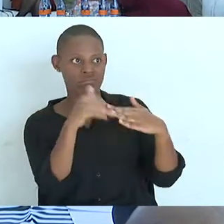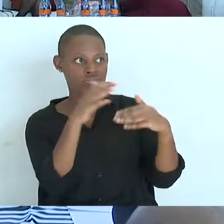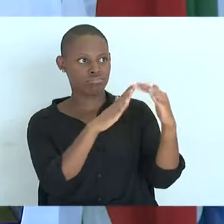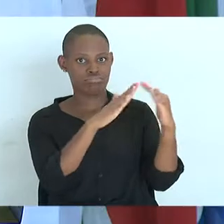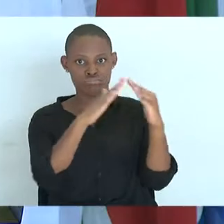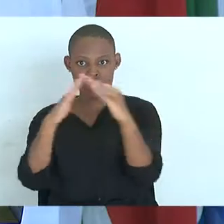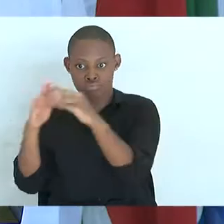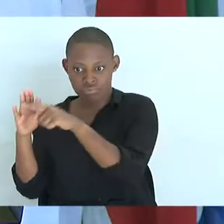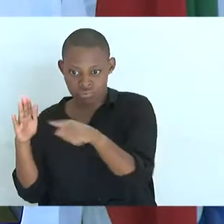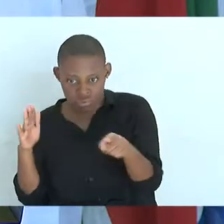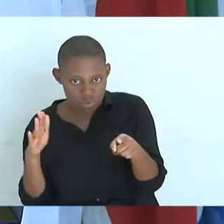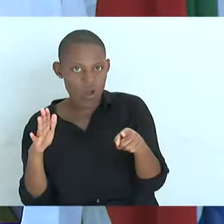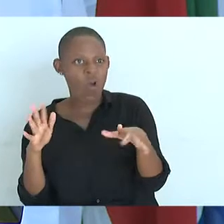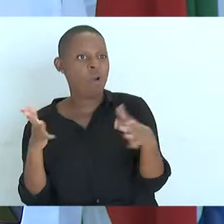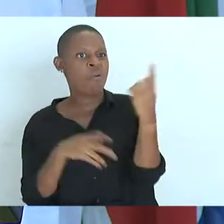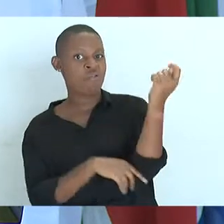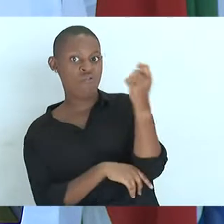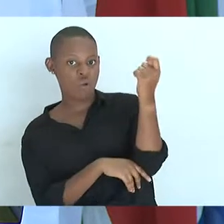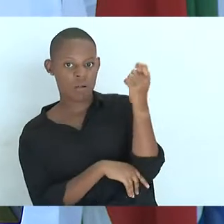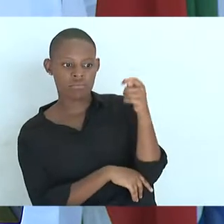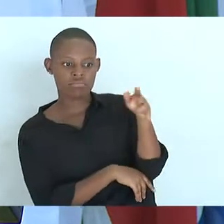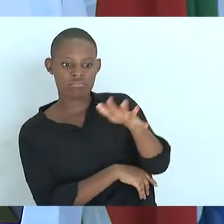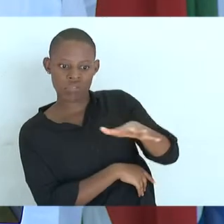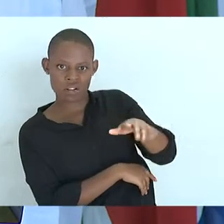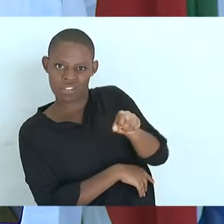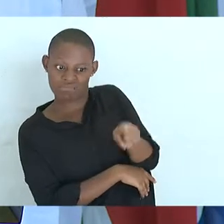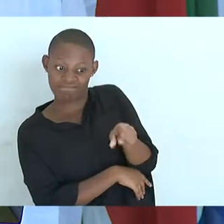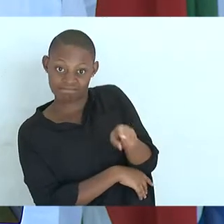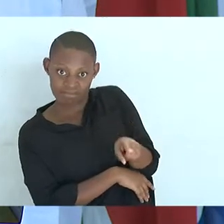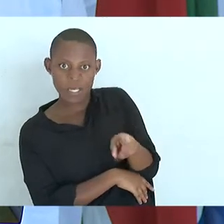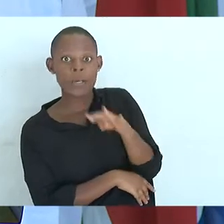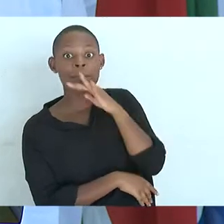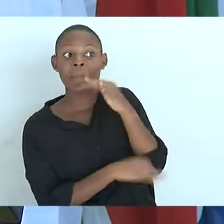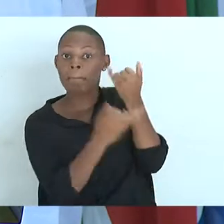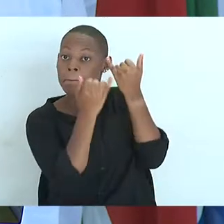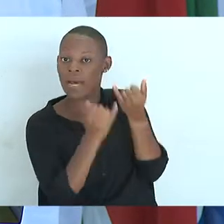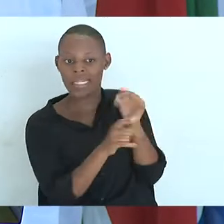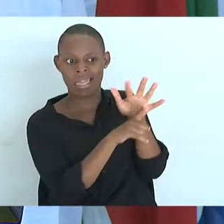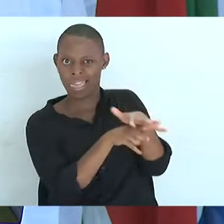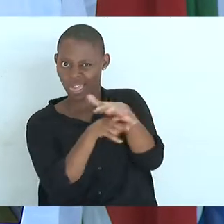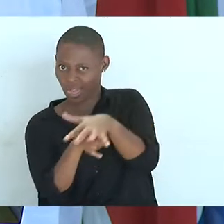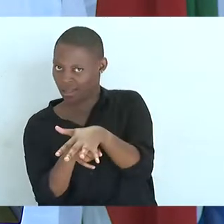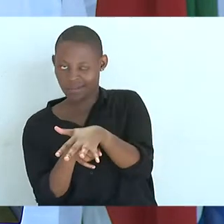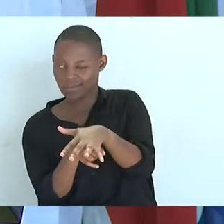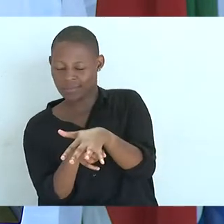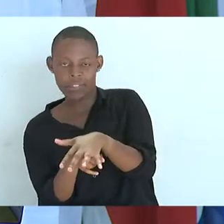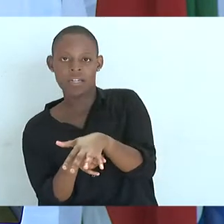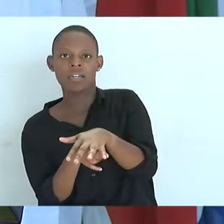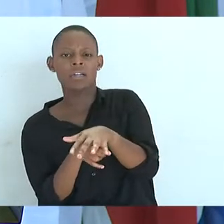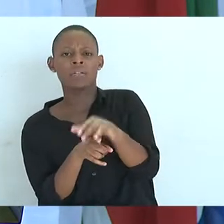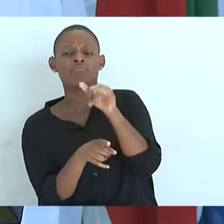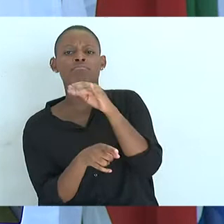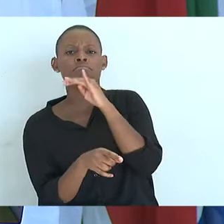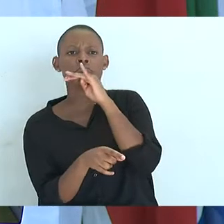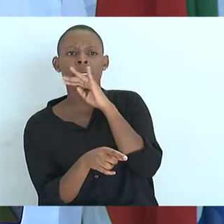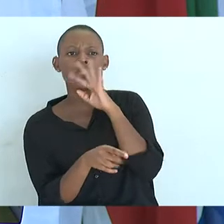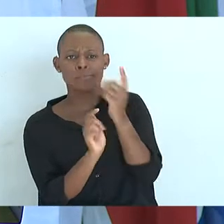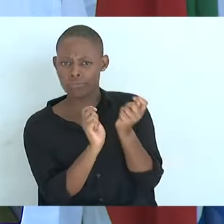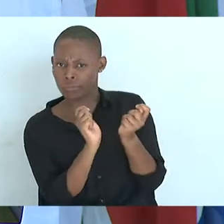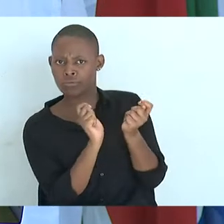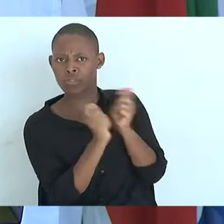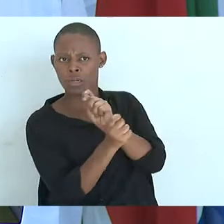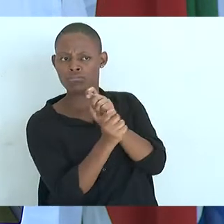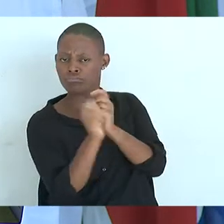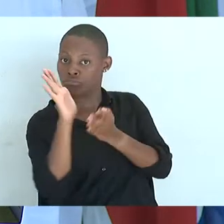towns or rural areas. So as of now, ukuleta le